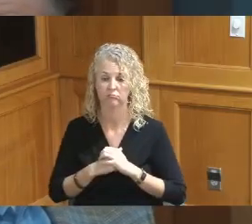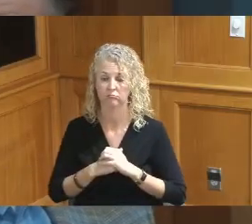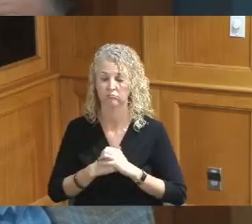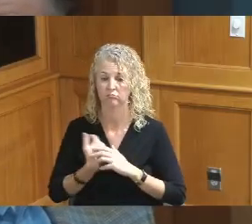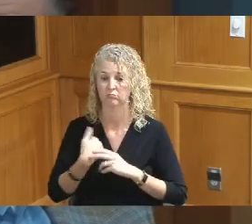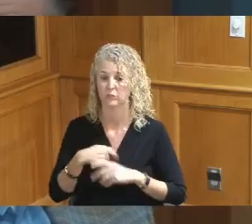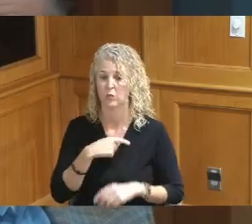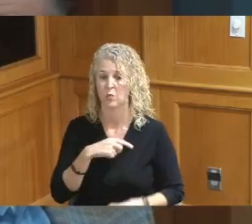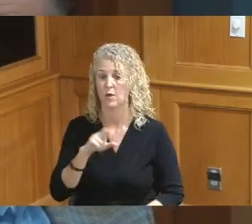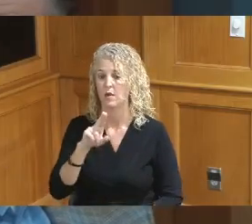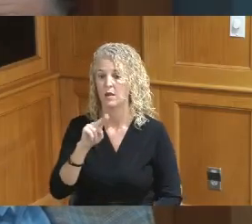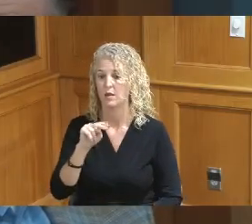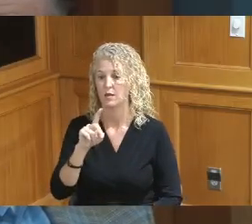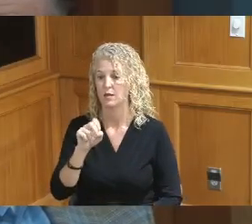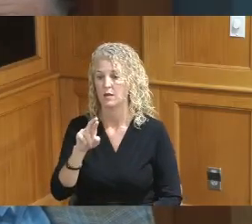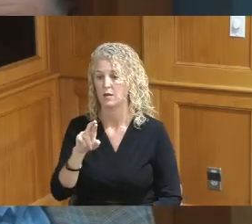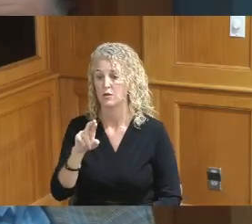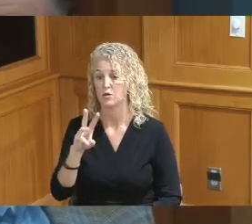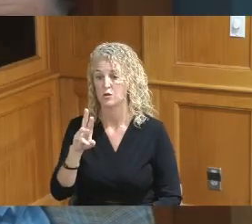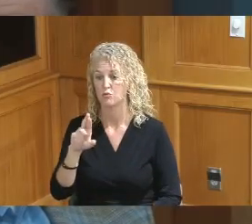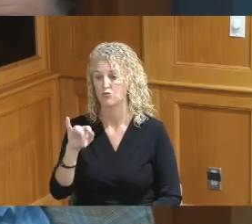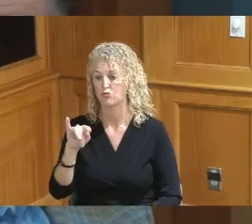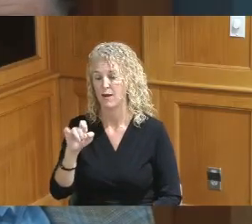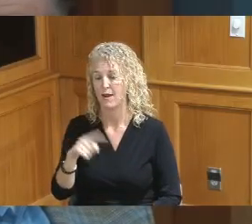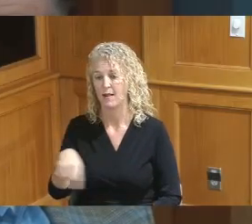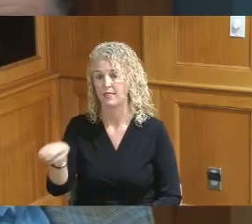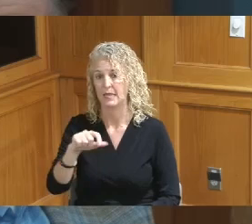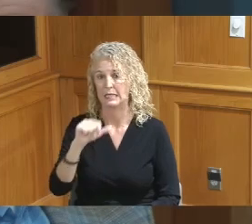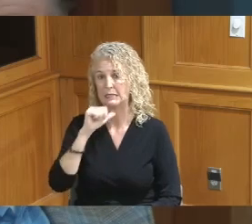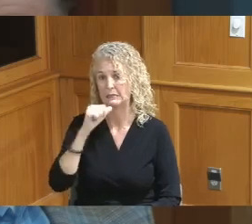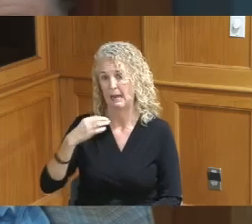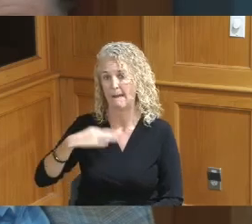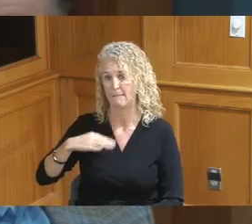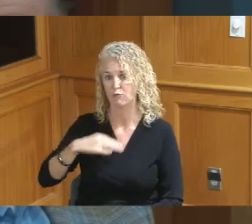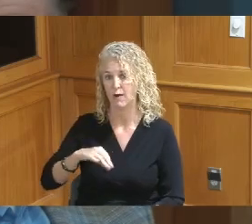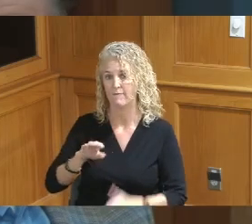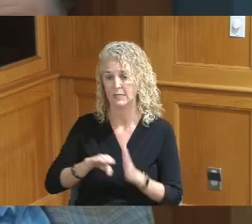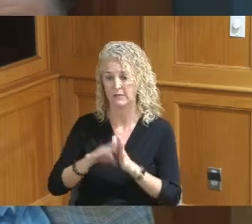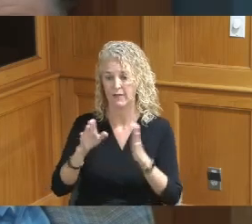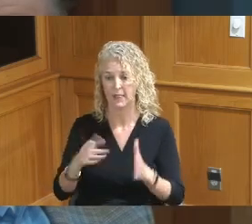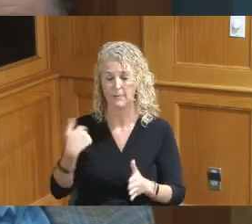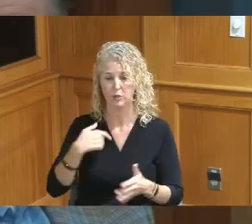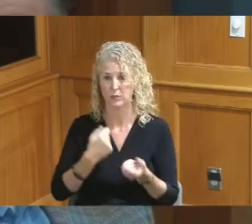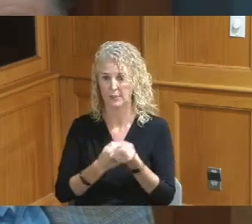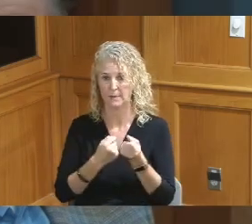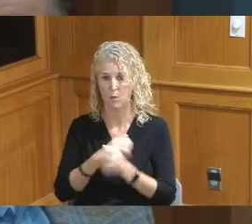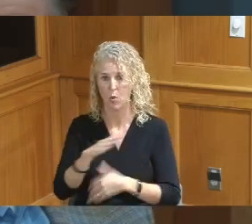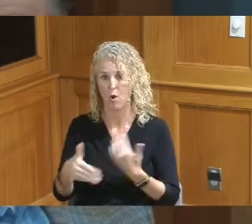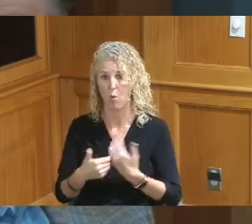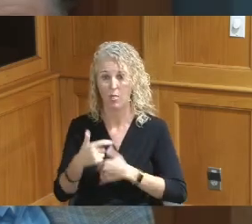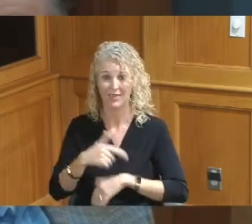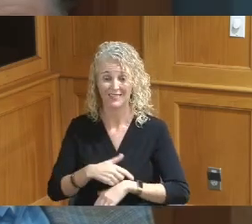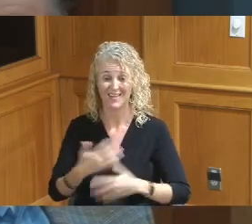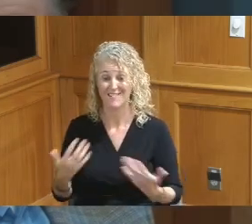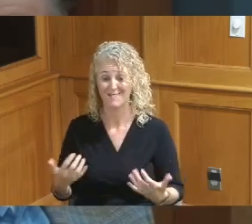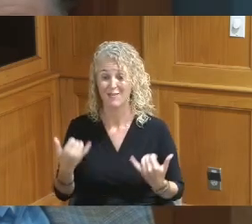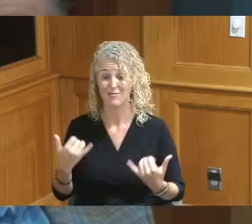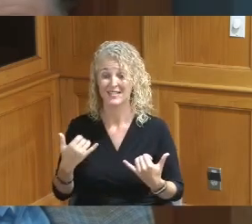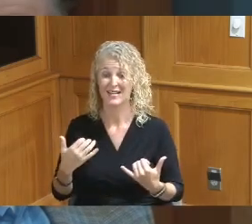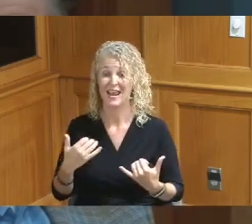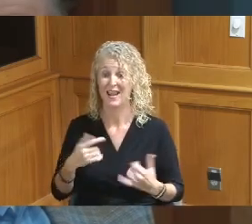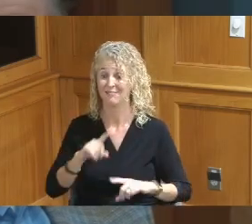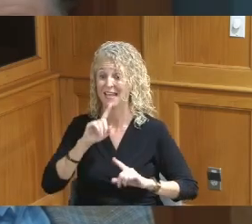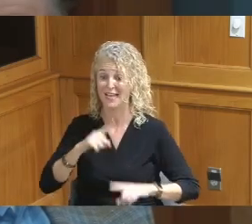We underwrite these nonprofit developers all the time. And so I don't have the answer